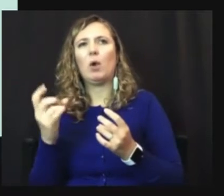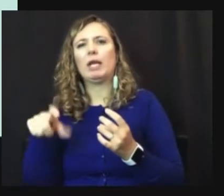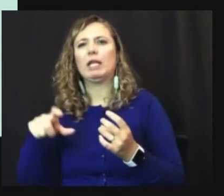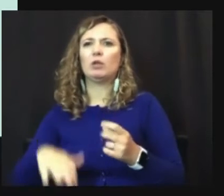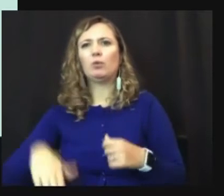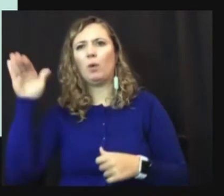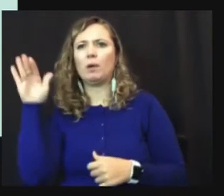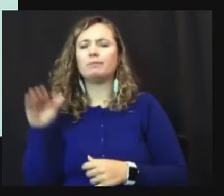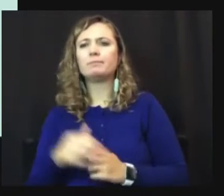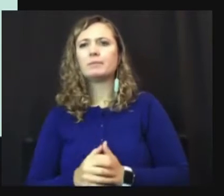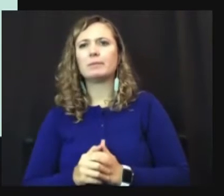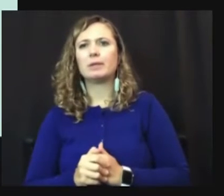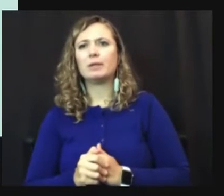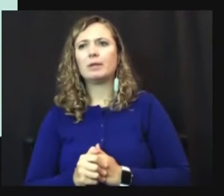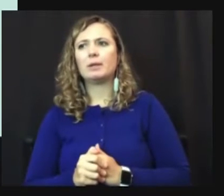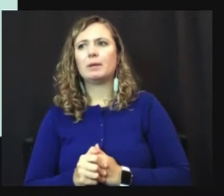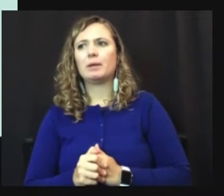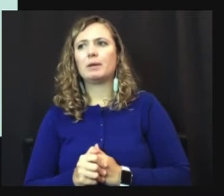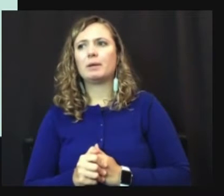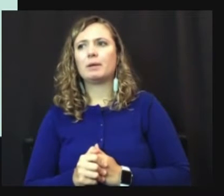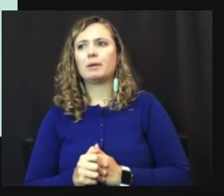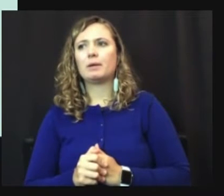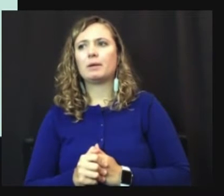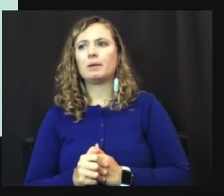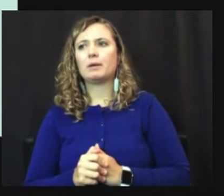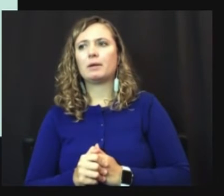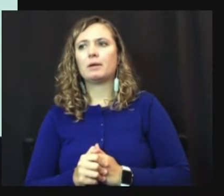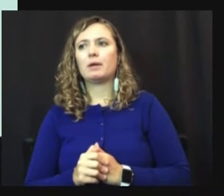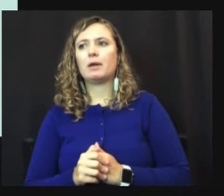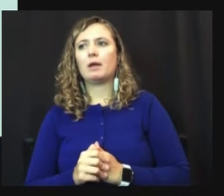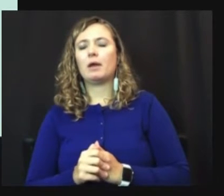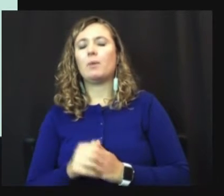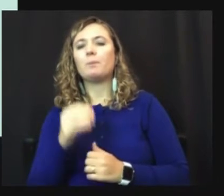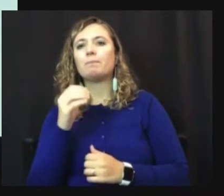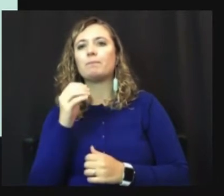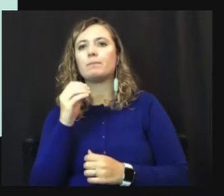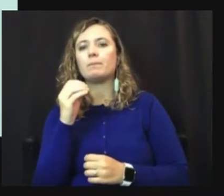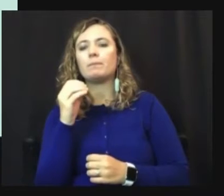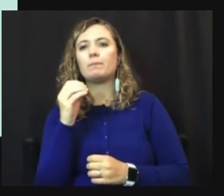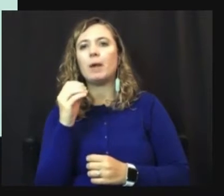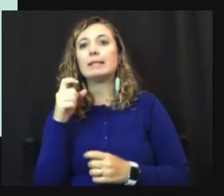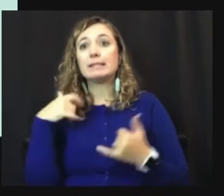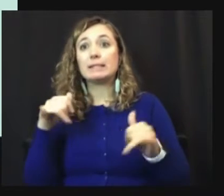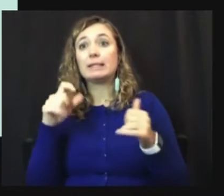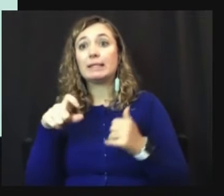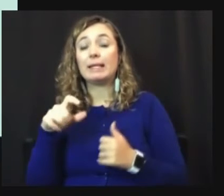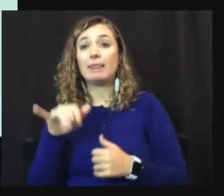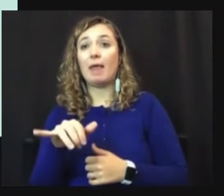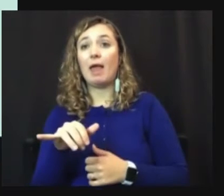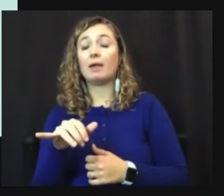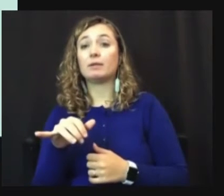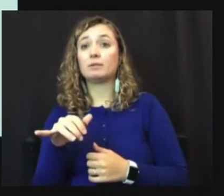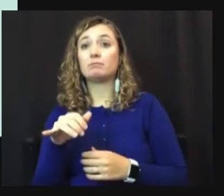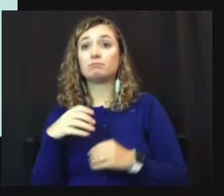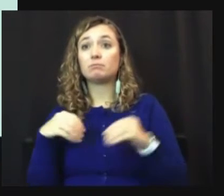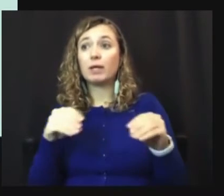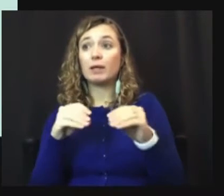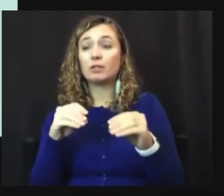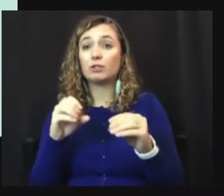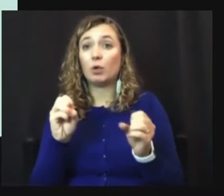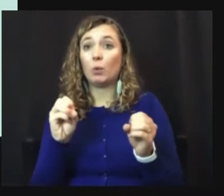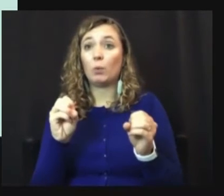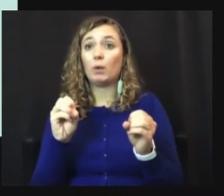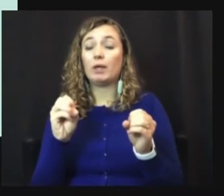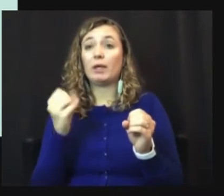need that oral motor stimulation. It's not going to go away. So what did it turn into? It turned